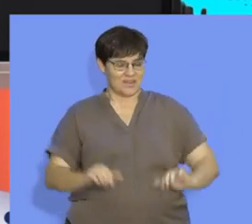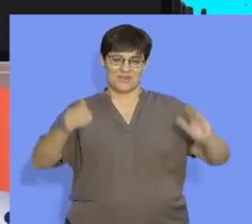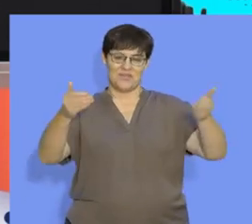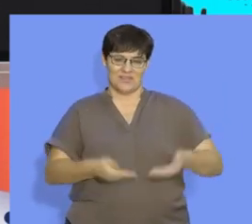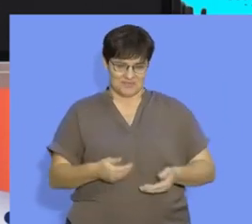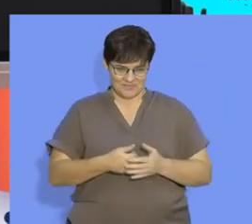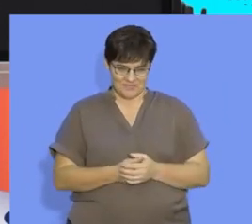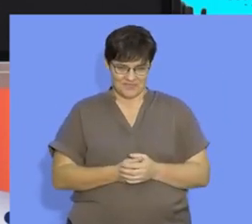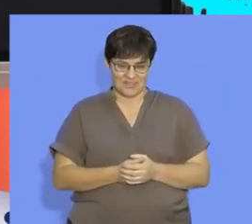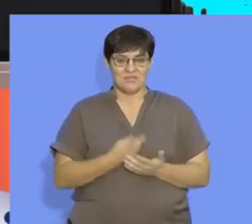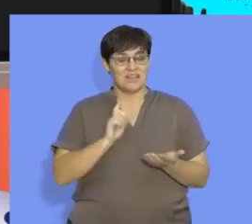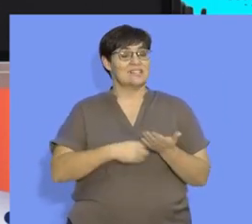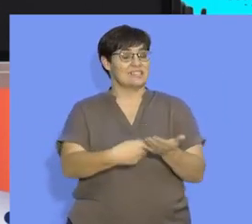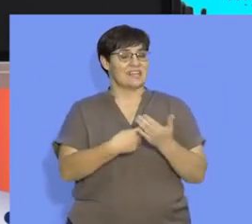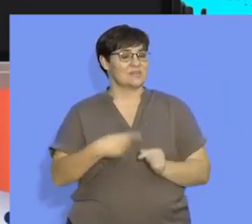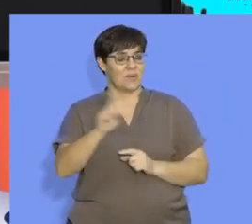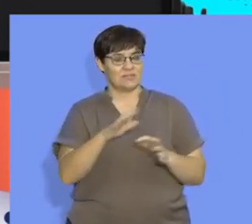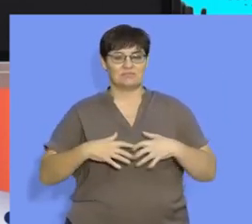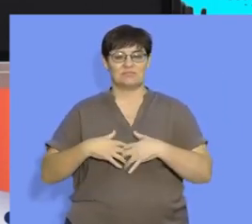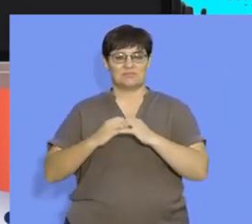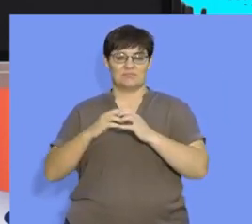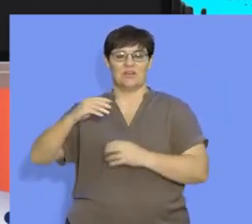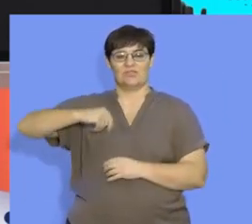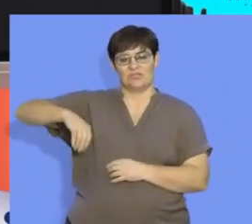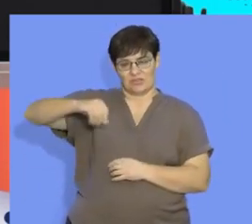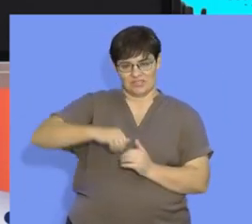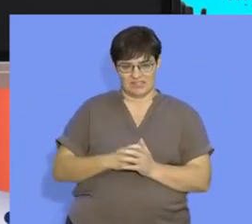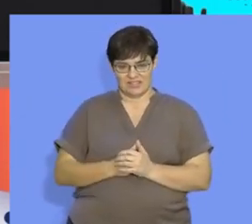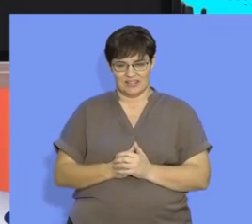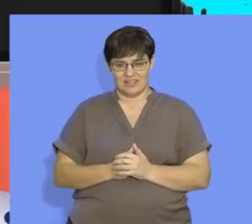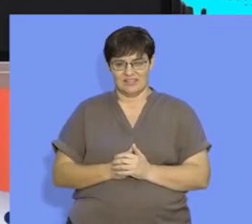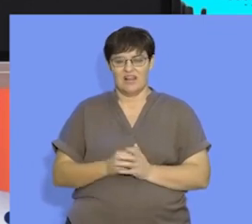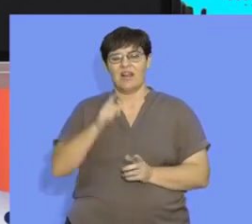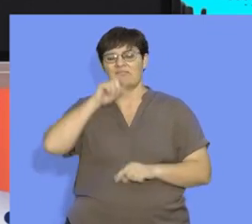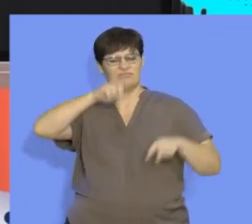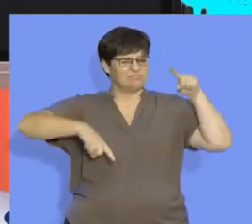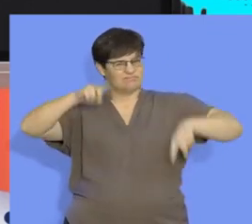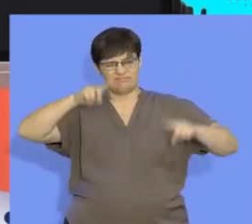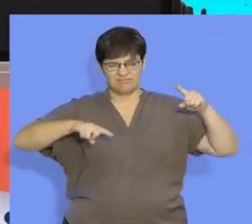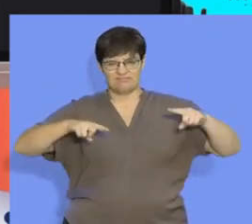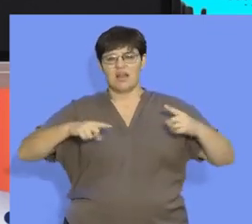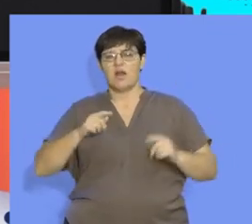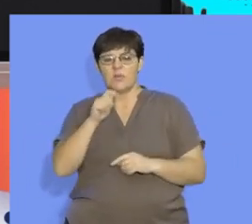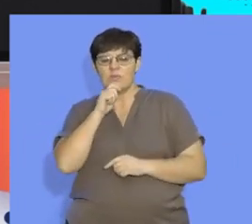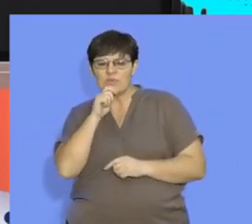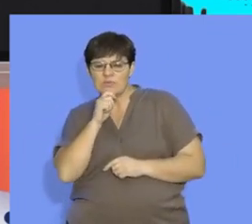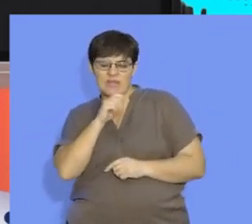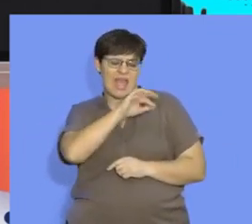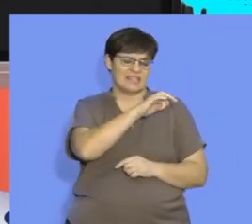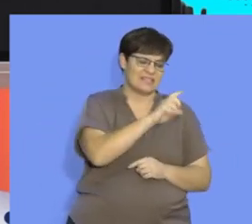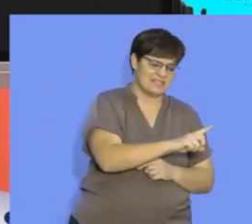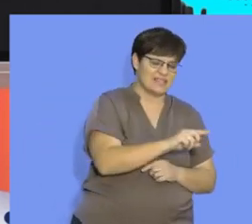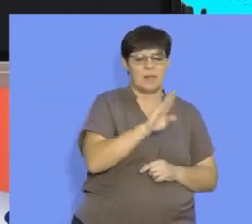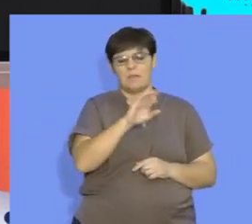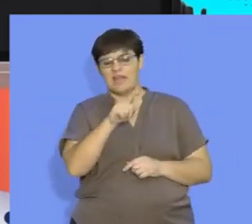Welcome back to our session. We're still discussing the formation of salts. We're looking at different reactions in terms of using